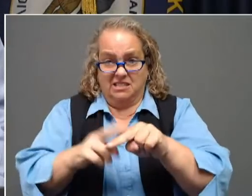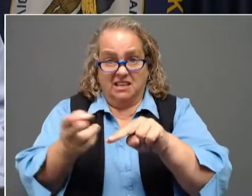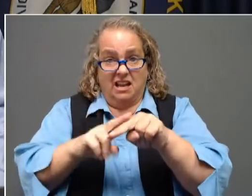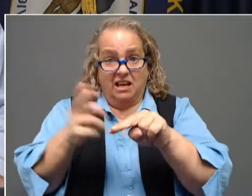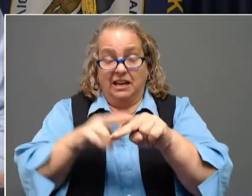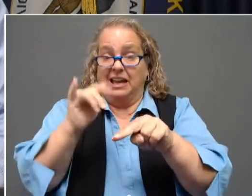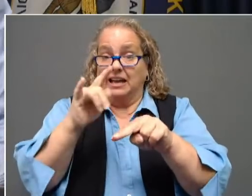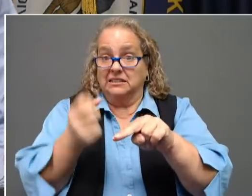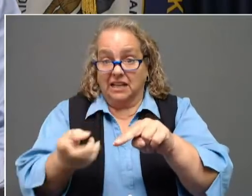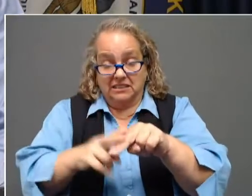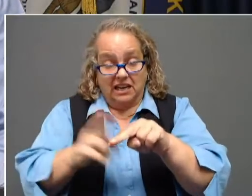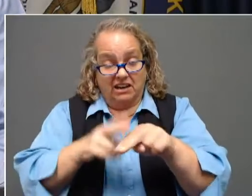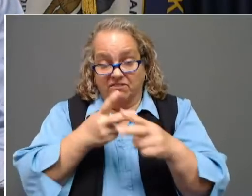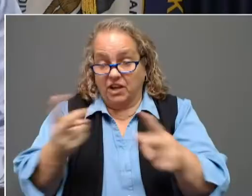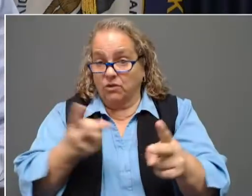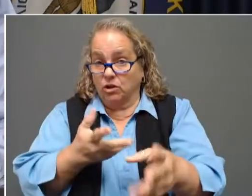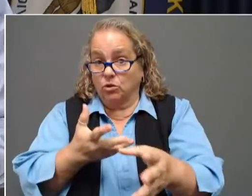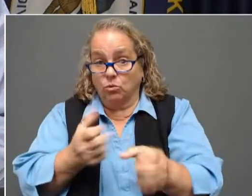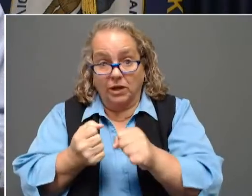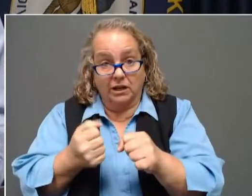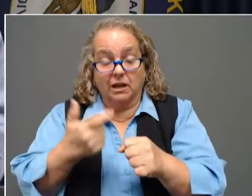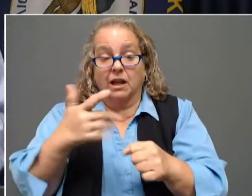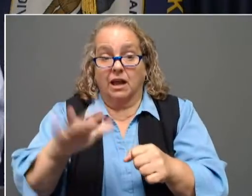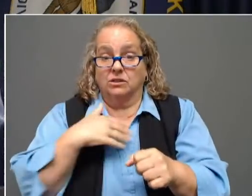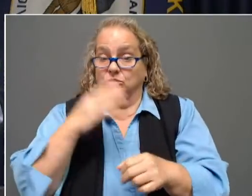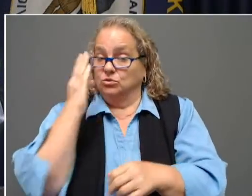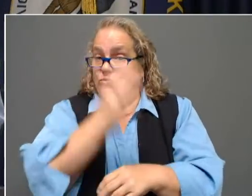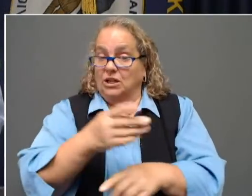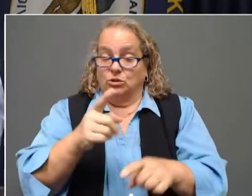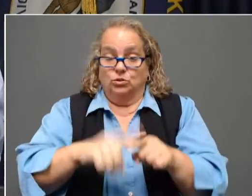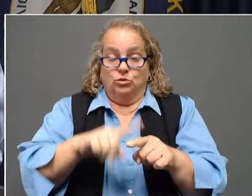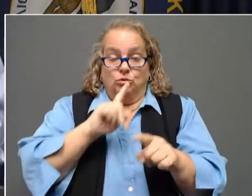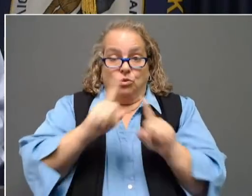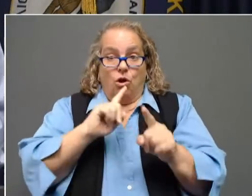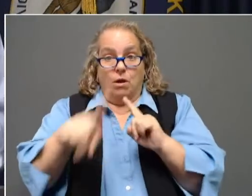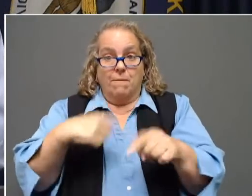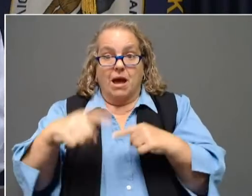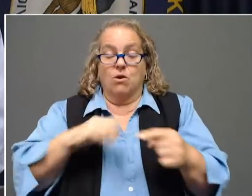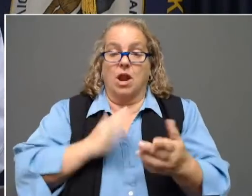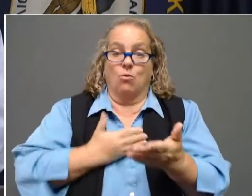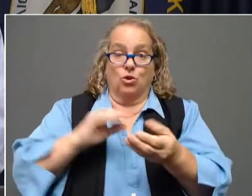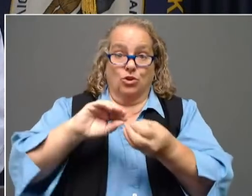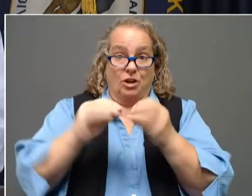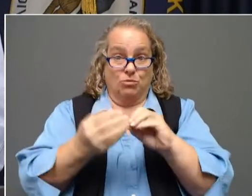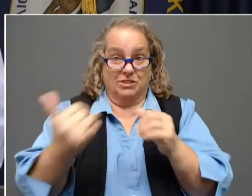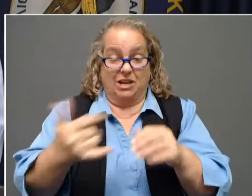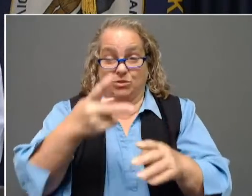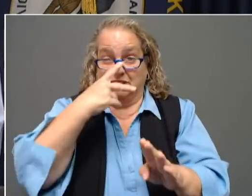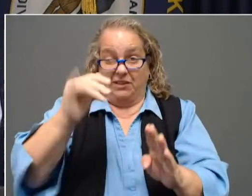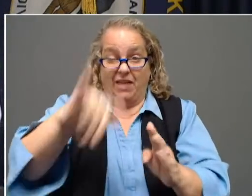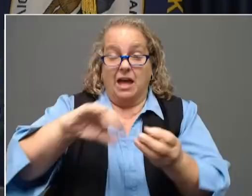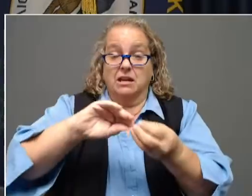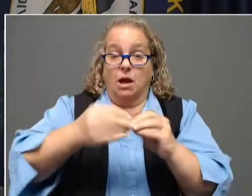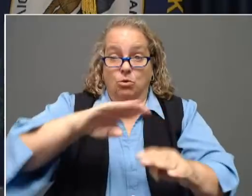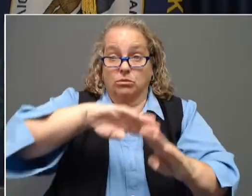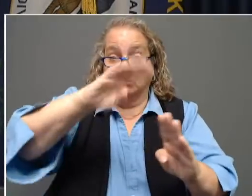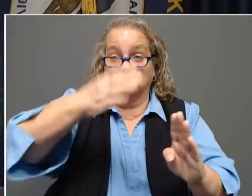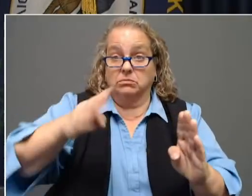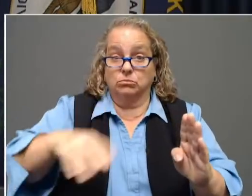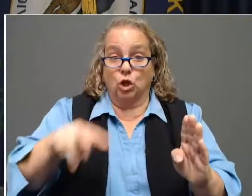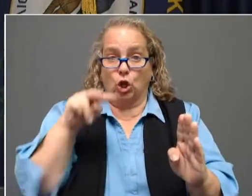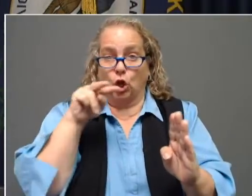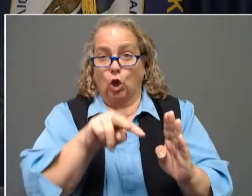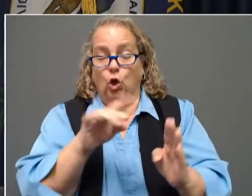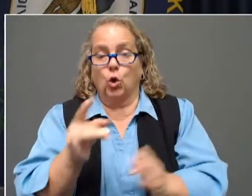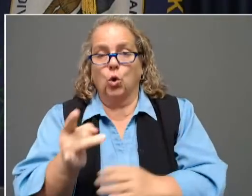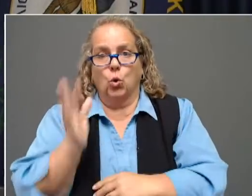very quickly. Let's get right to our stair-stepper chart that we show each time. Look at that.